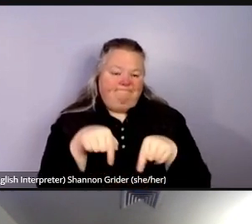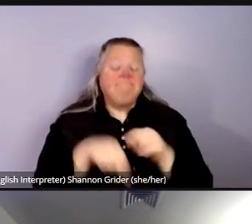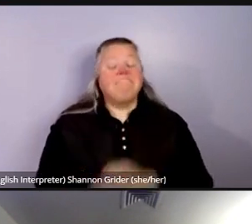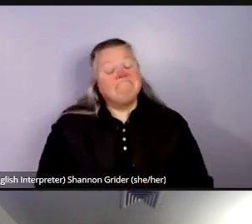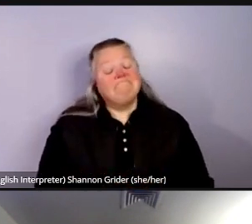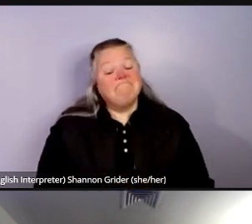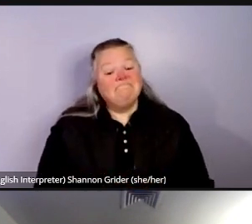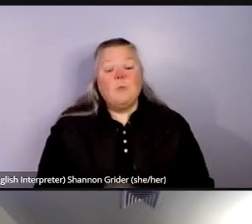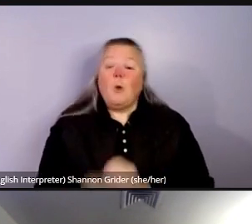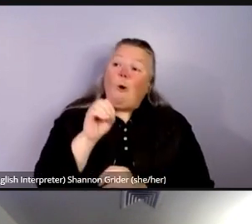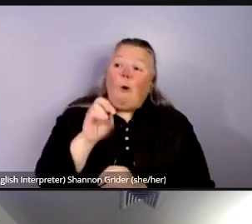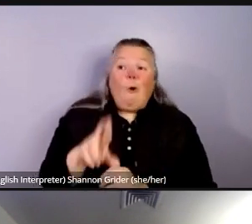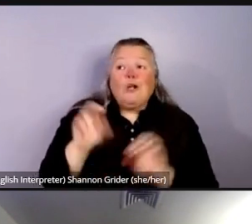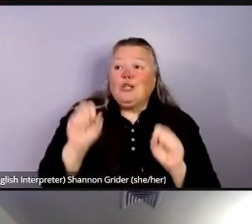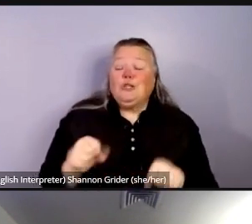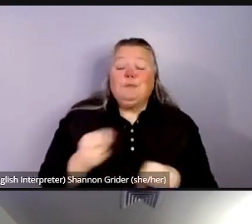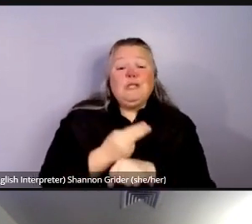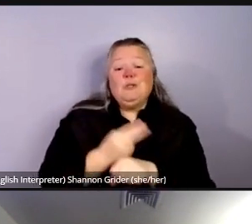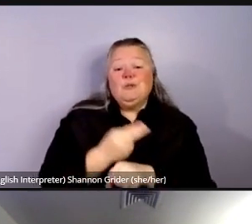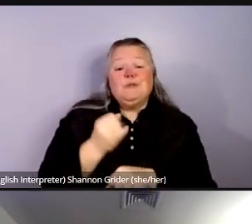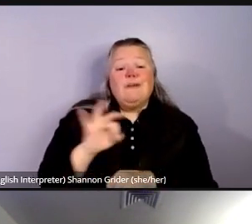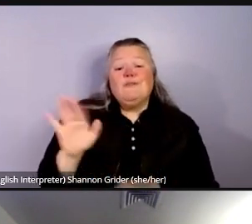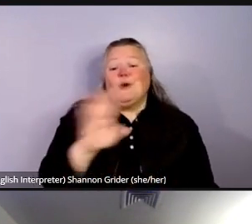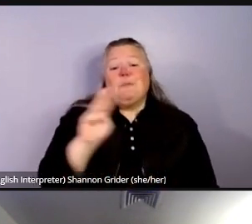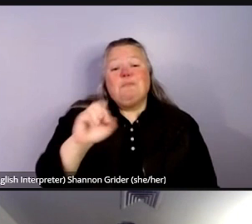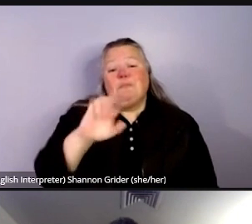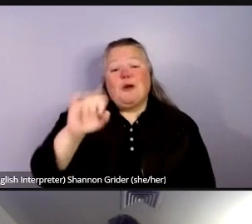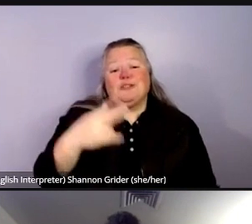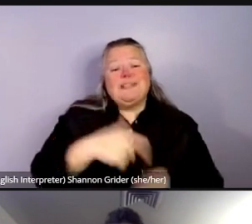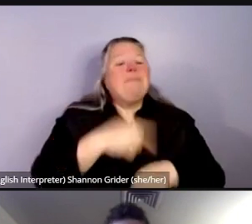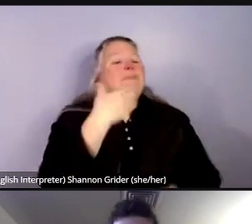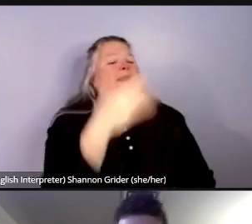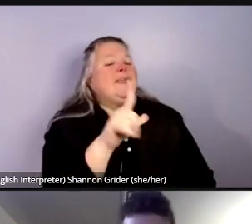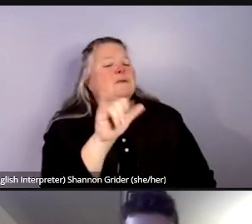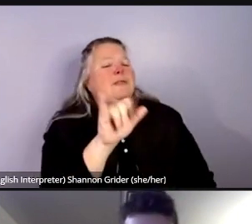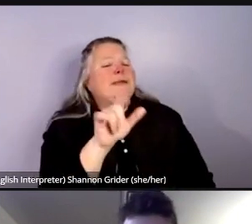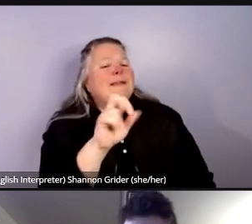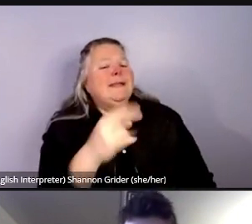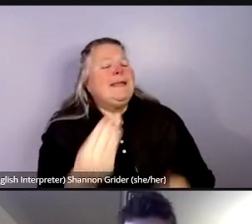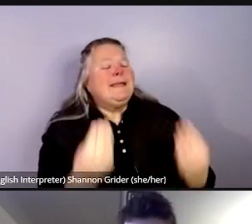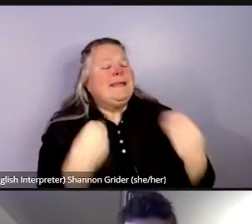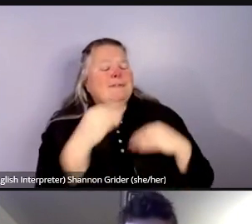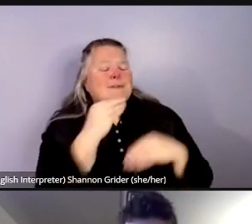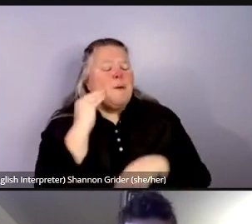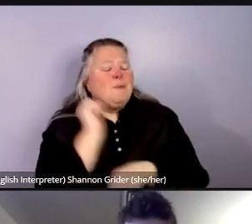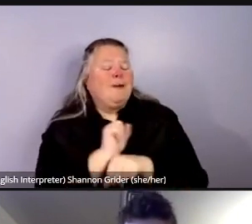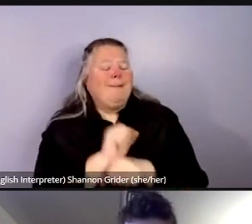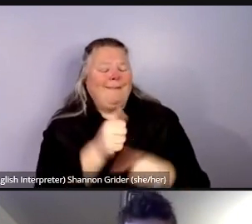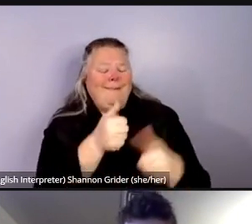Oh, that could be a good use of the March time. There, look at Lillian giving us homework assignments. Thanks, Lillian.